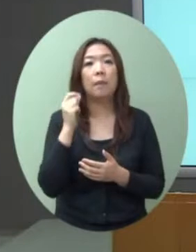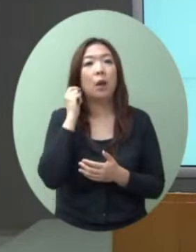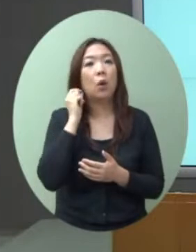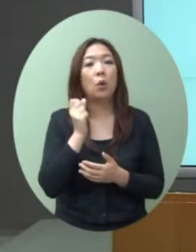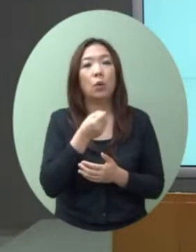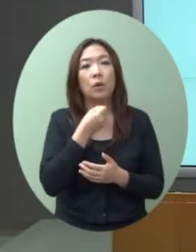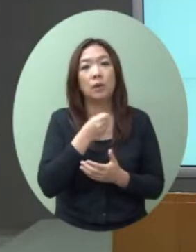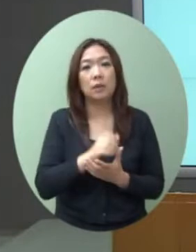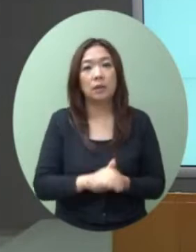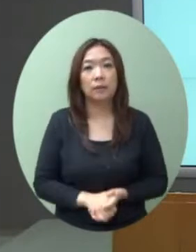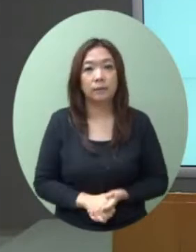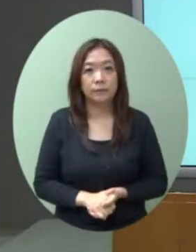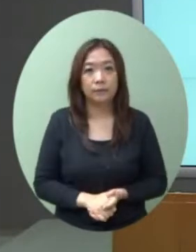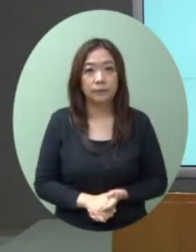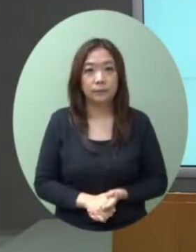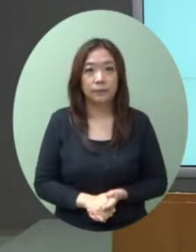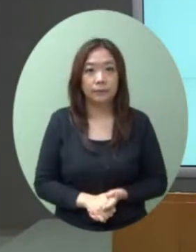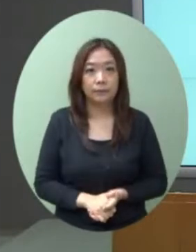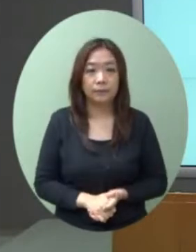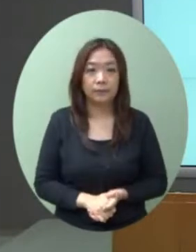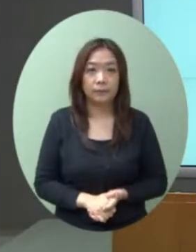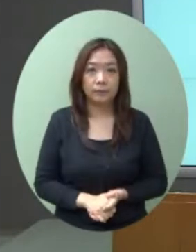front.